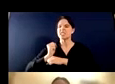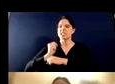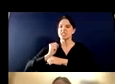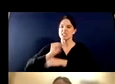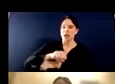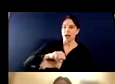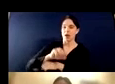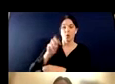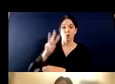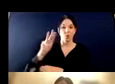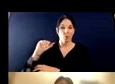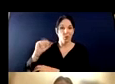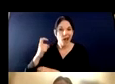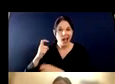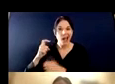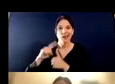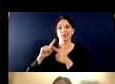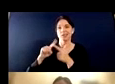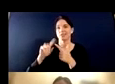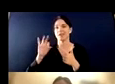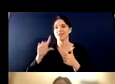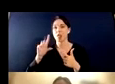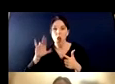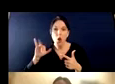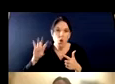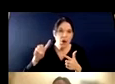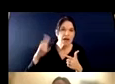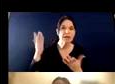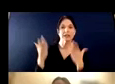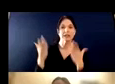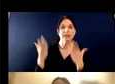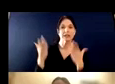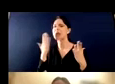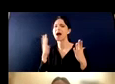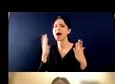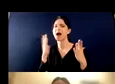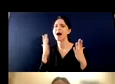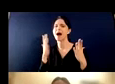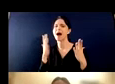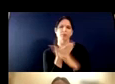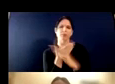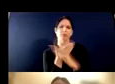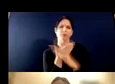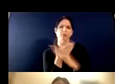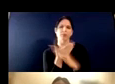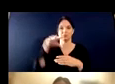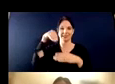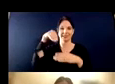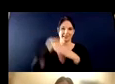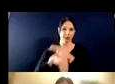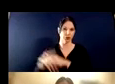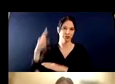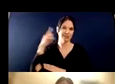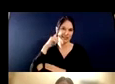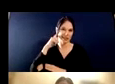that fluid, in order to finally make it to its final destination of the inner ear.